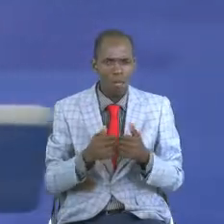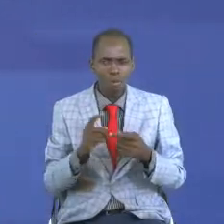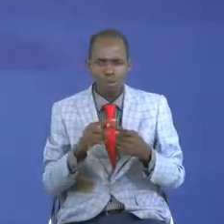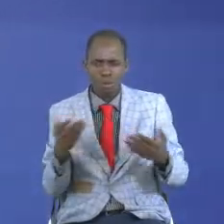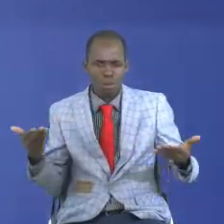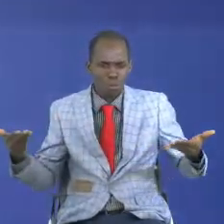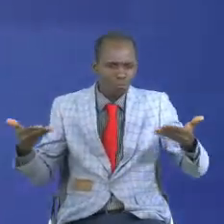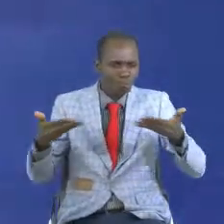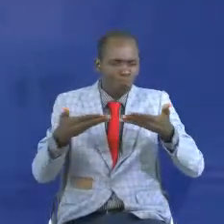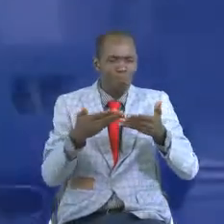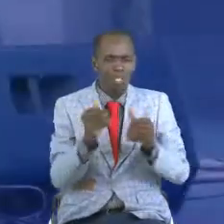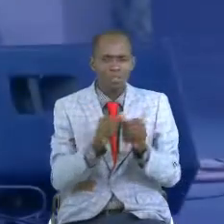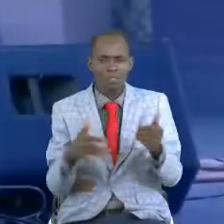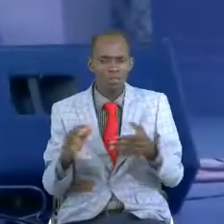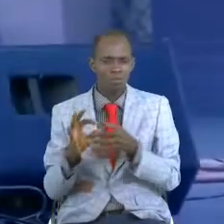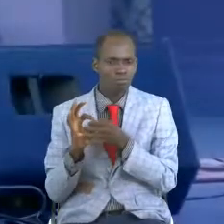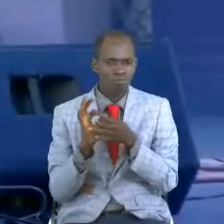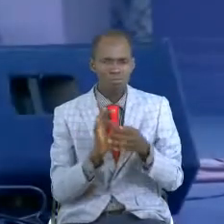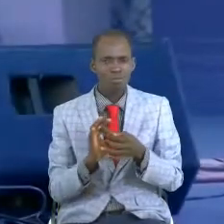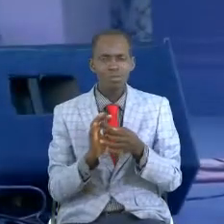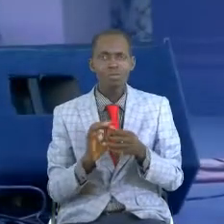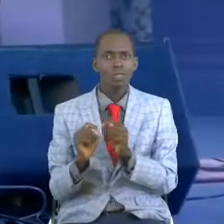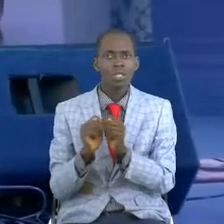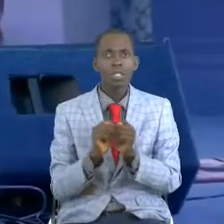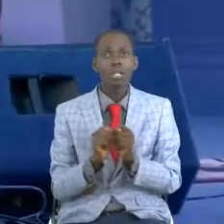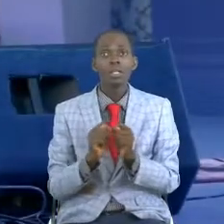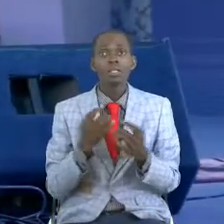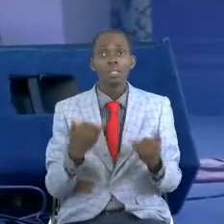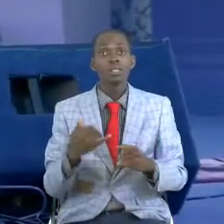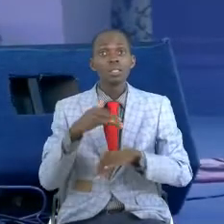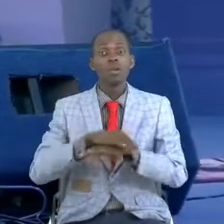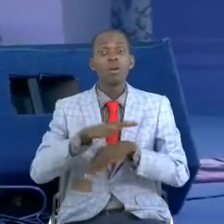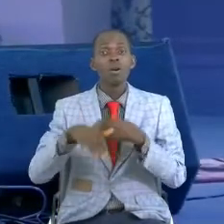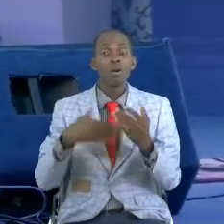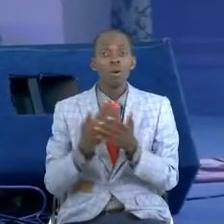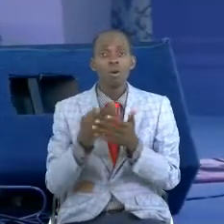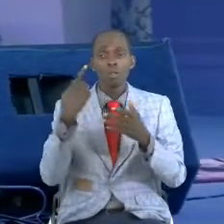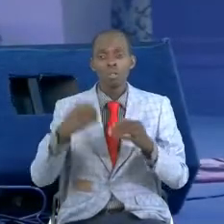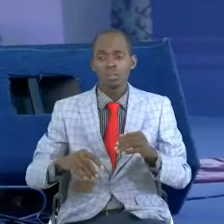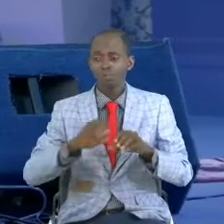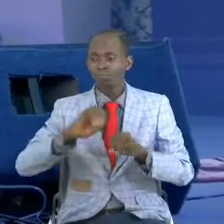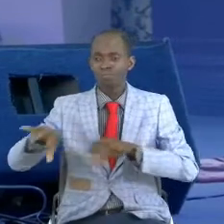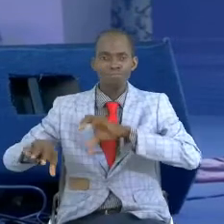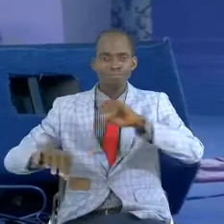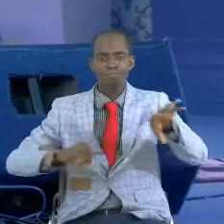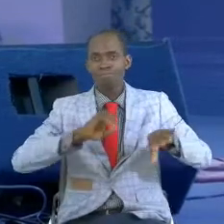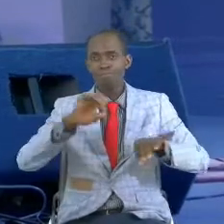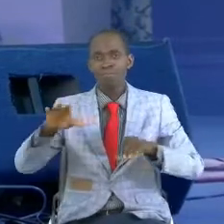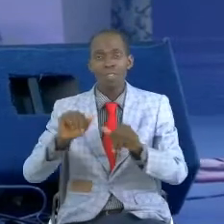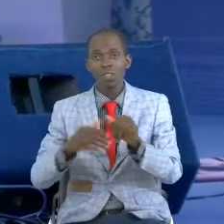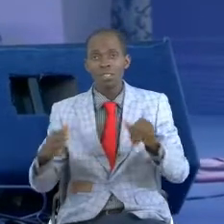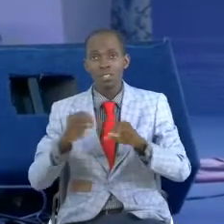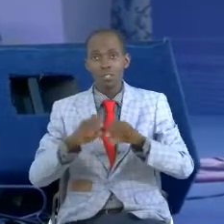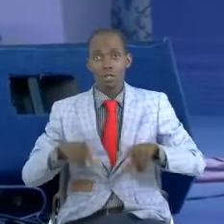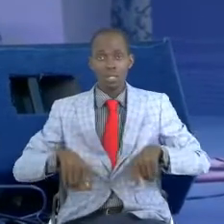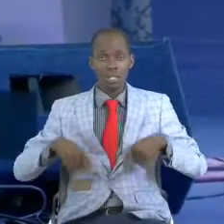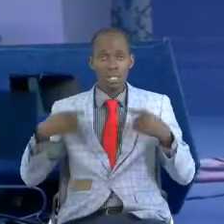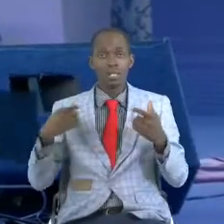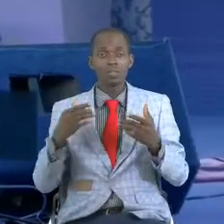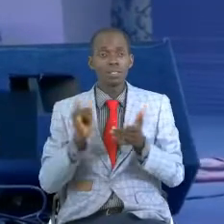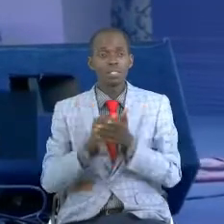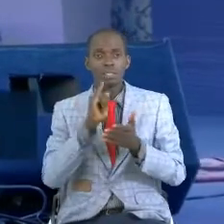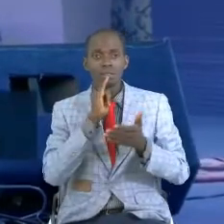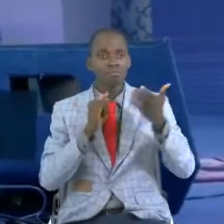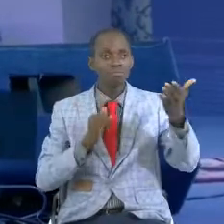pieces together tonight, all the pieces of your life scattered here and there that is